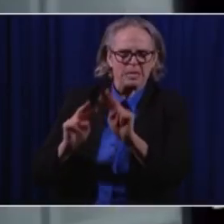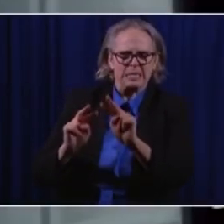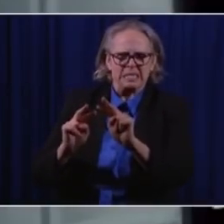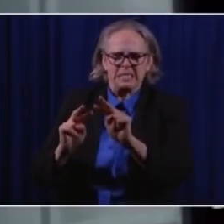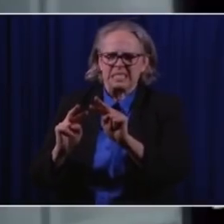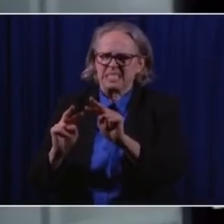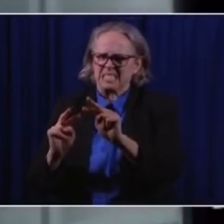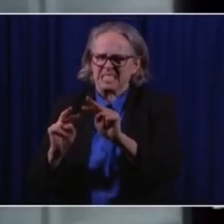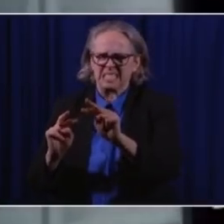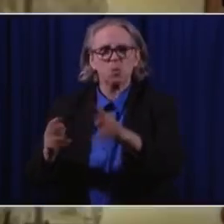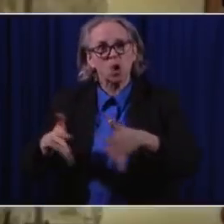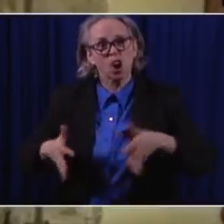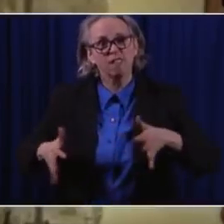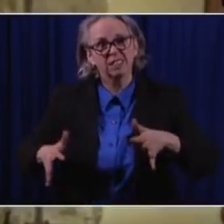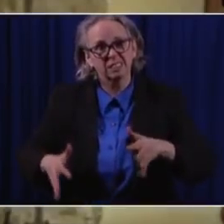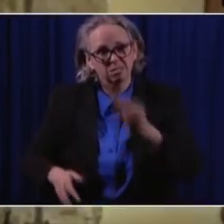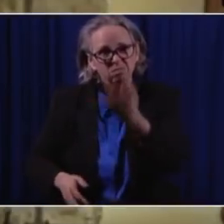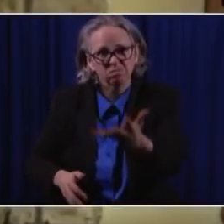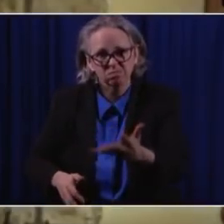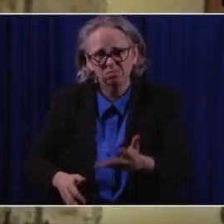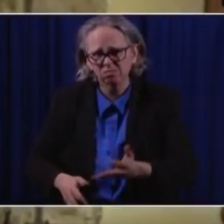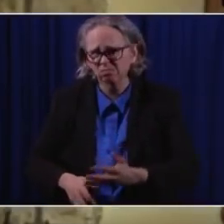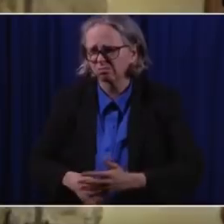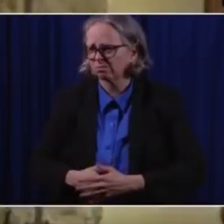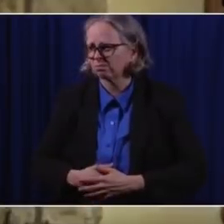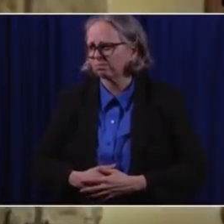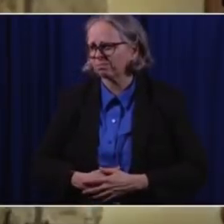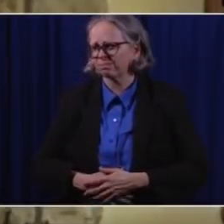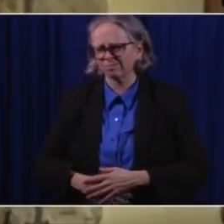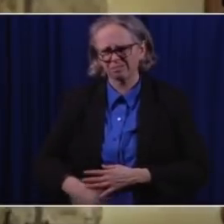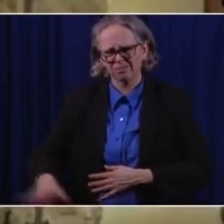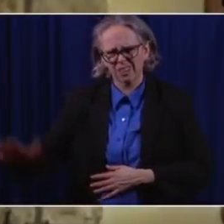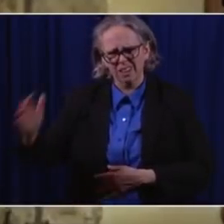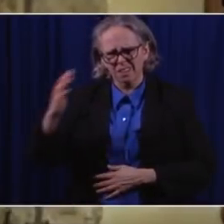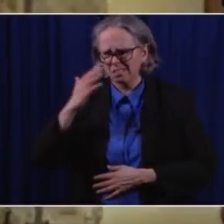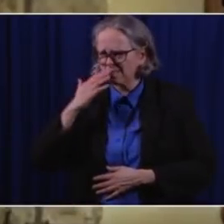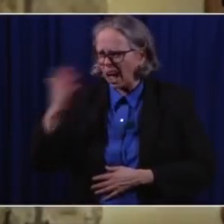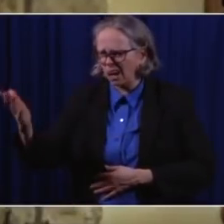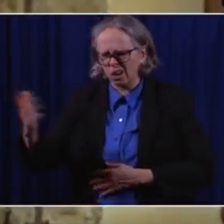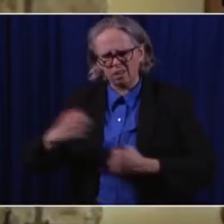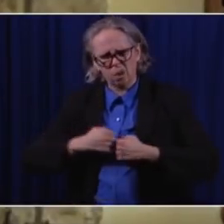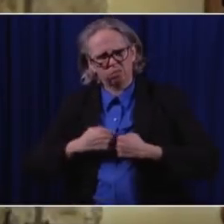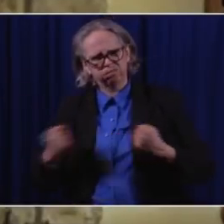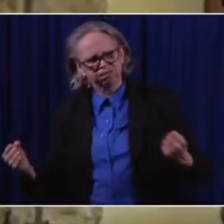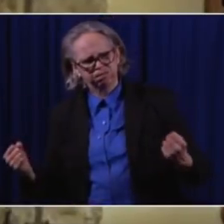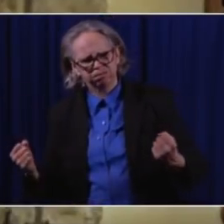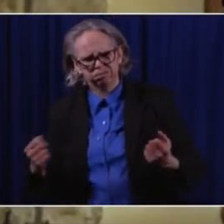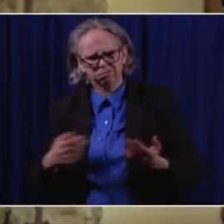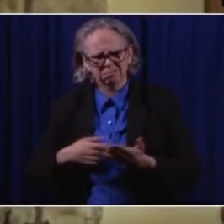anxiety. So thank you very, very much. And last question, how are you doing?